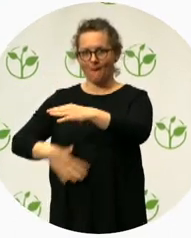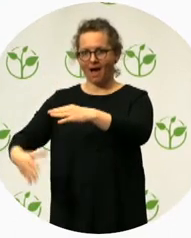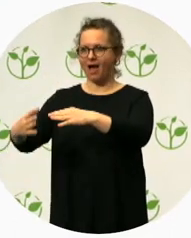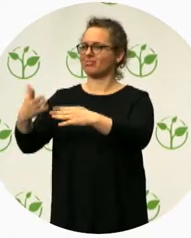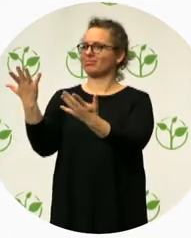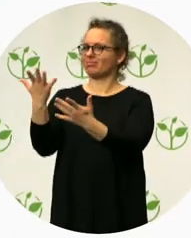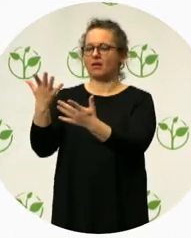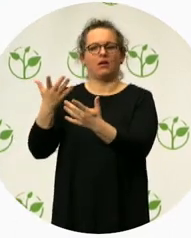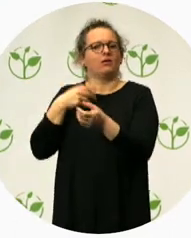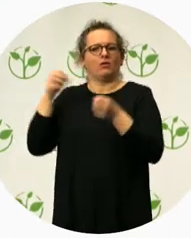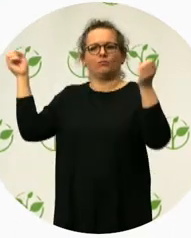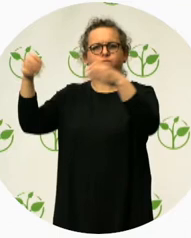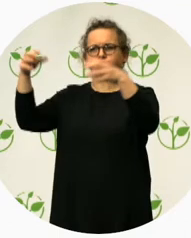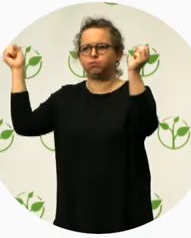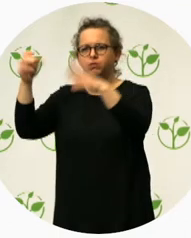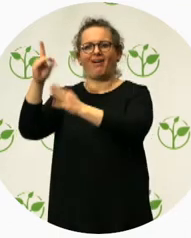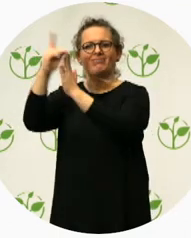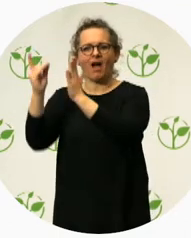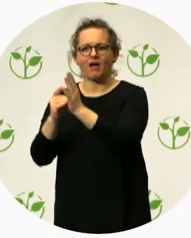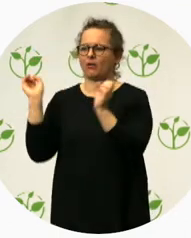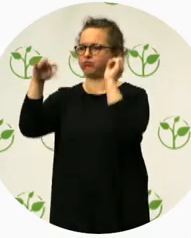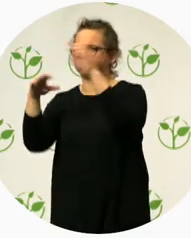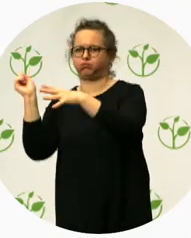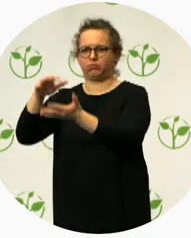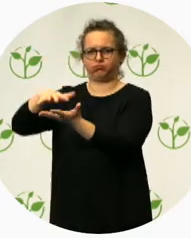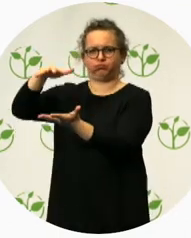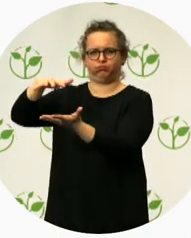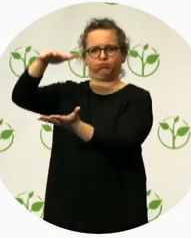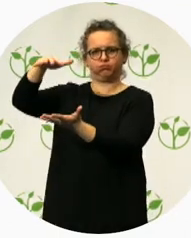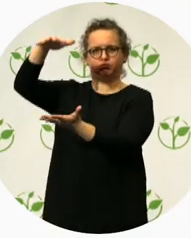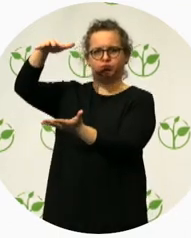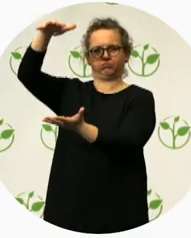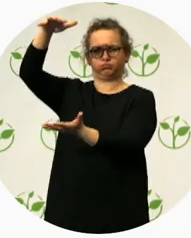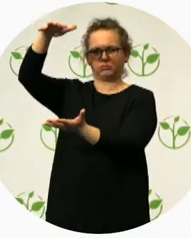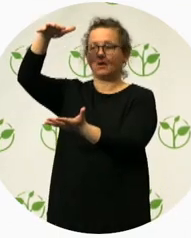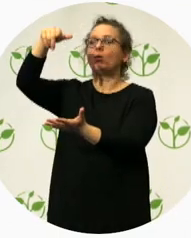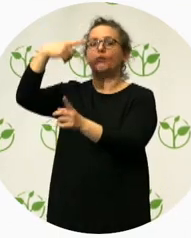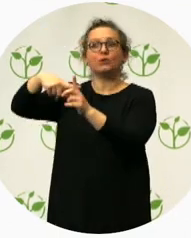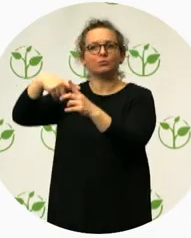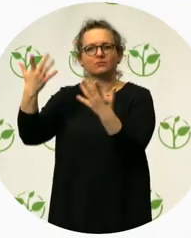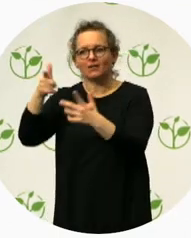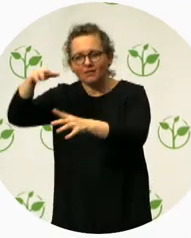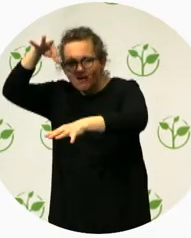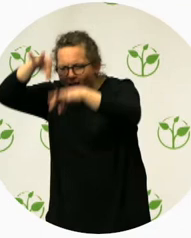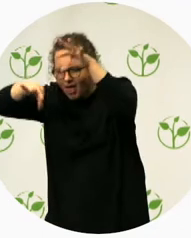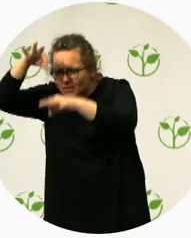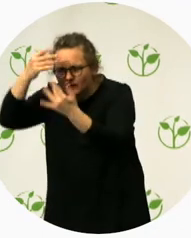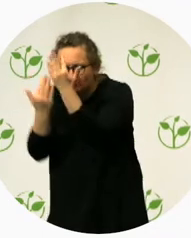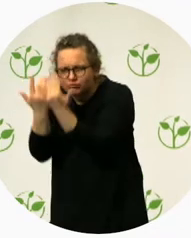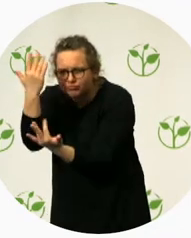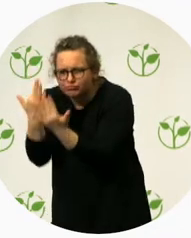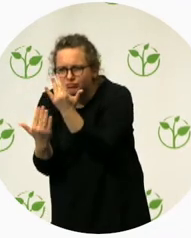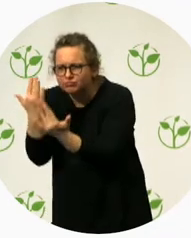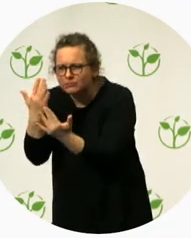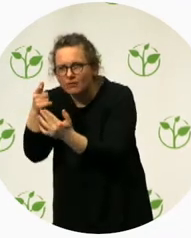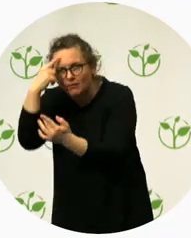data. And it analyzes that data to predict, to anticipate, and to transform